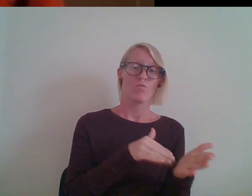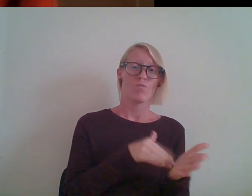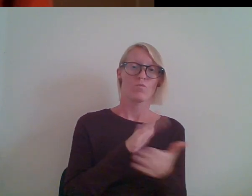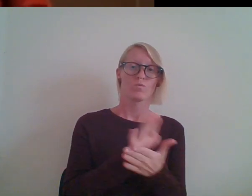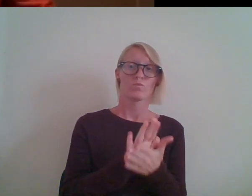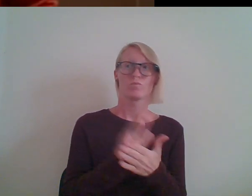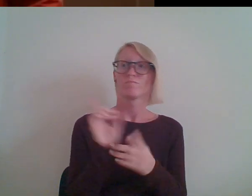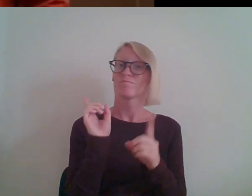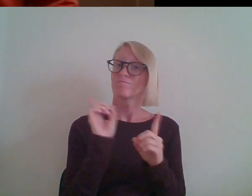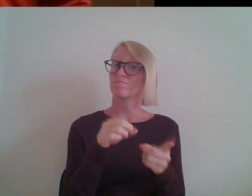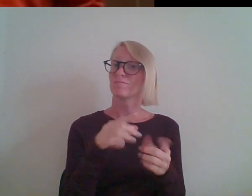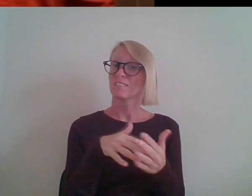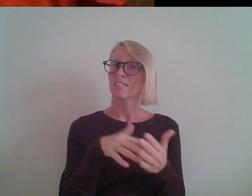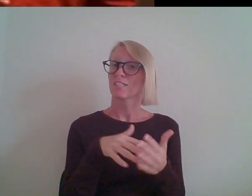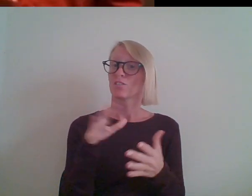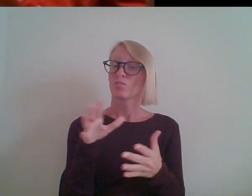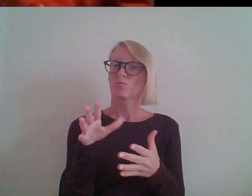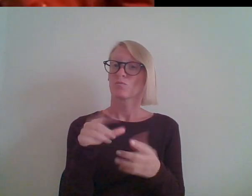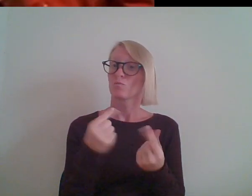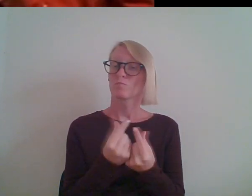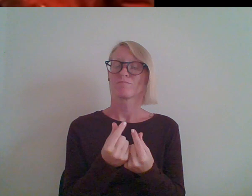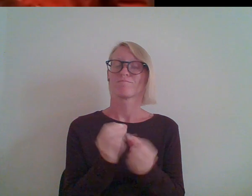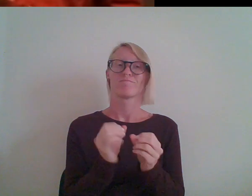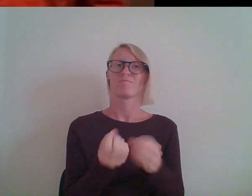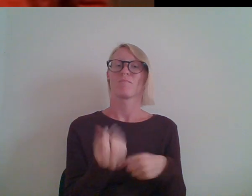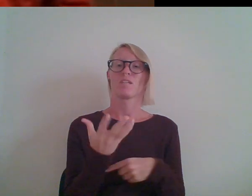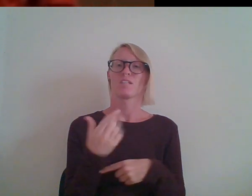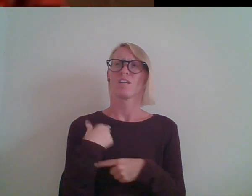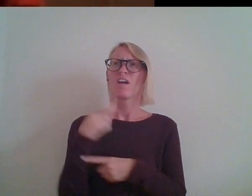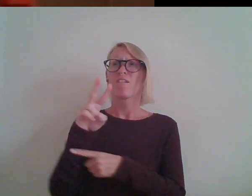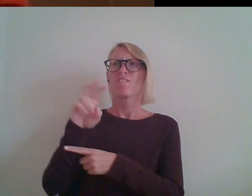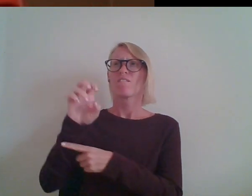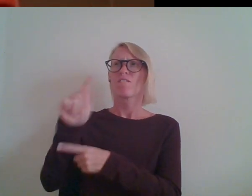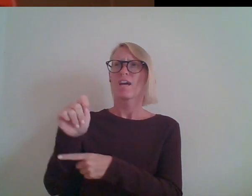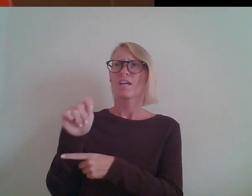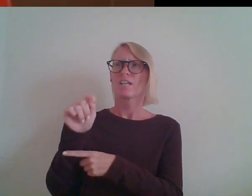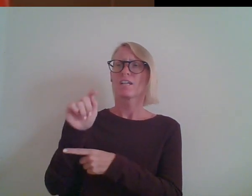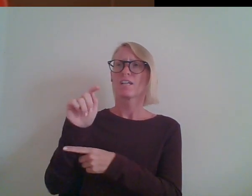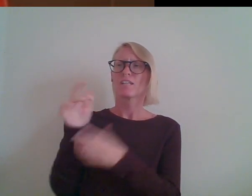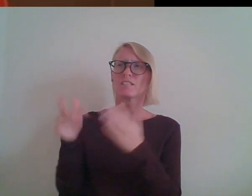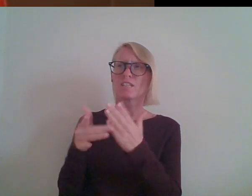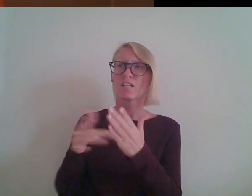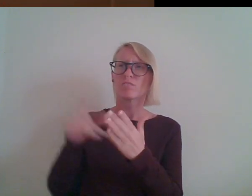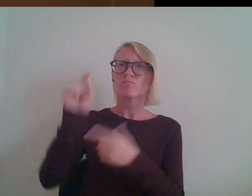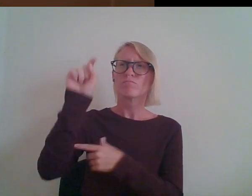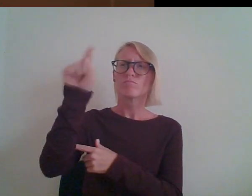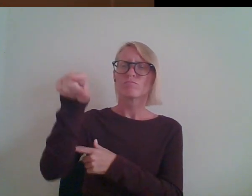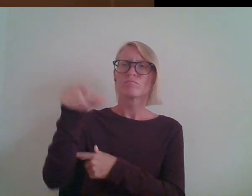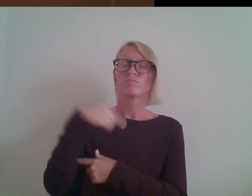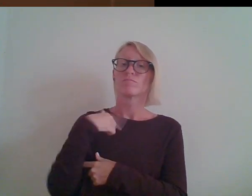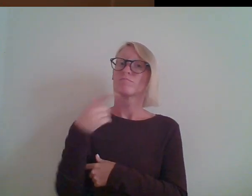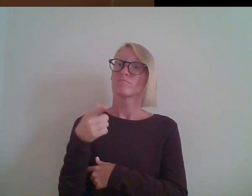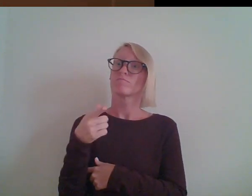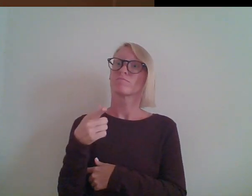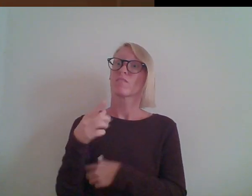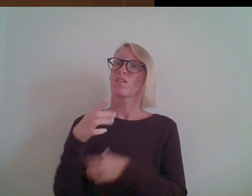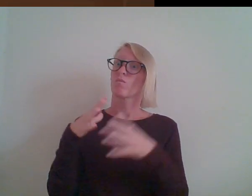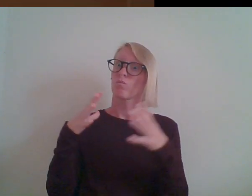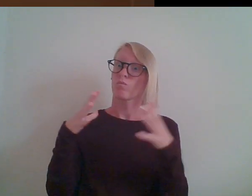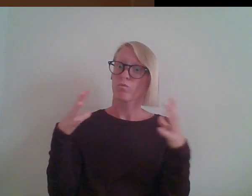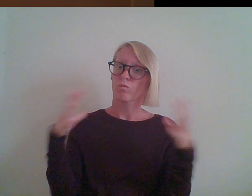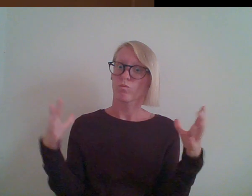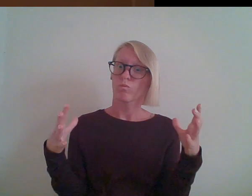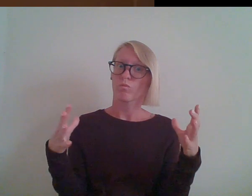many. Do we have vet tech back there? Dental hygiene, vet tech. Pretty sophisticated stuff they have to